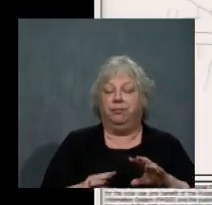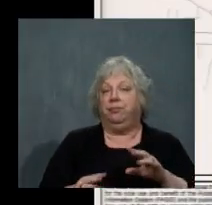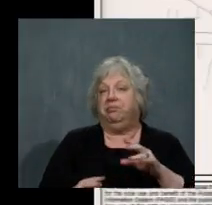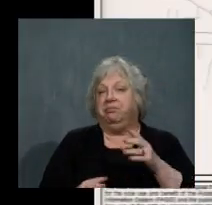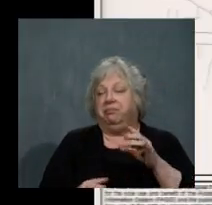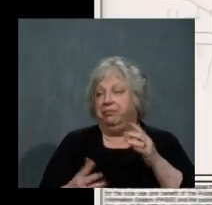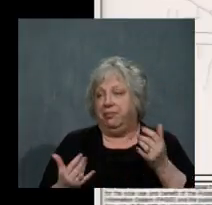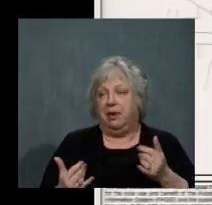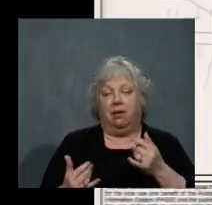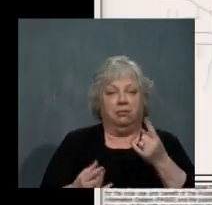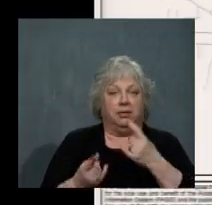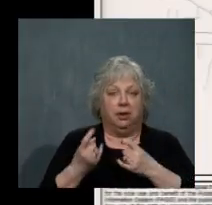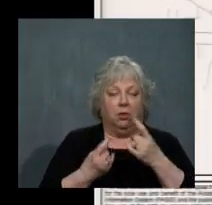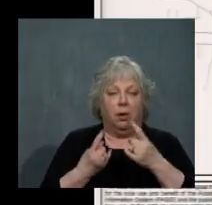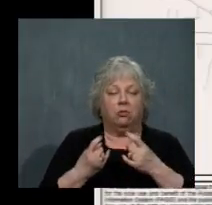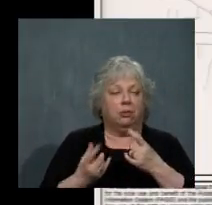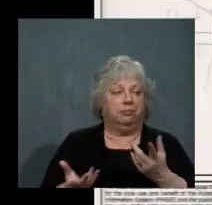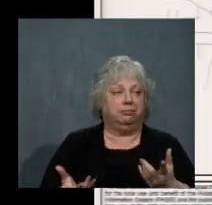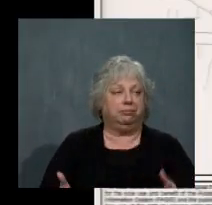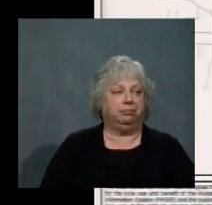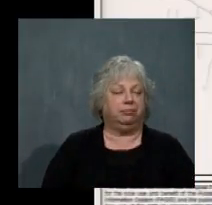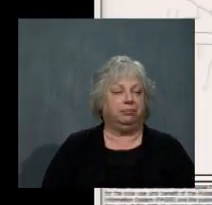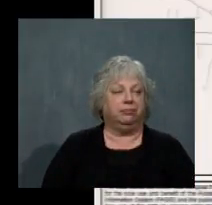that I can entertain?